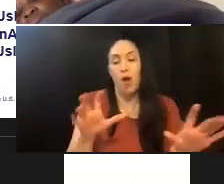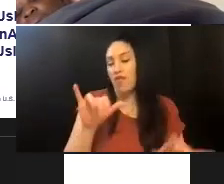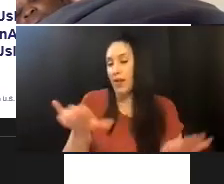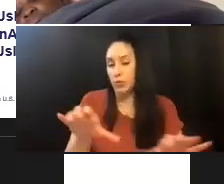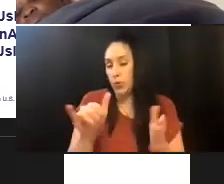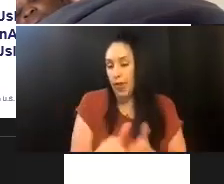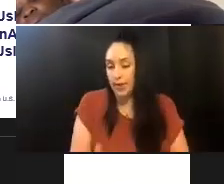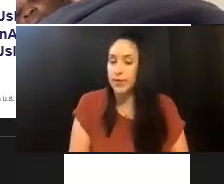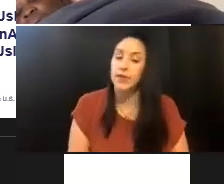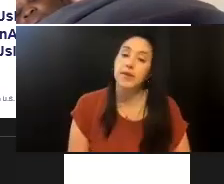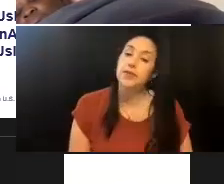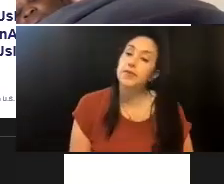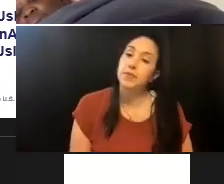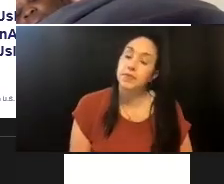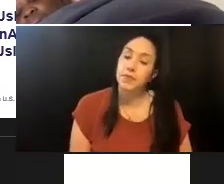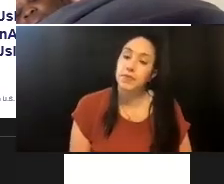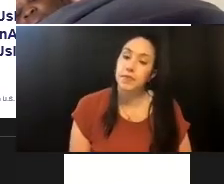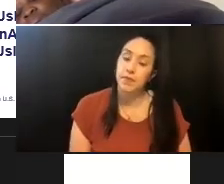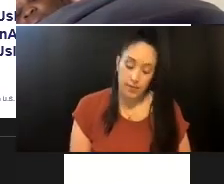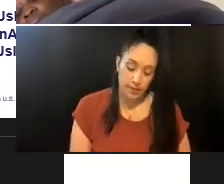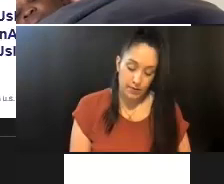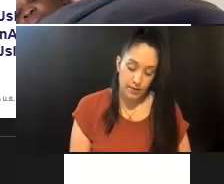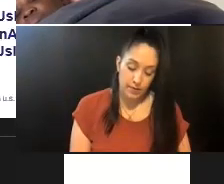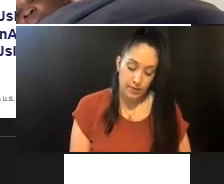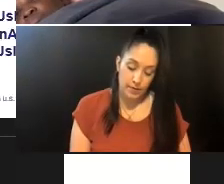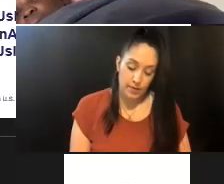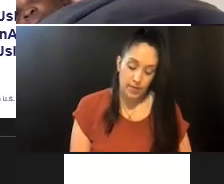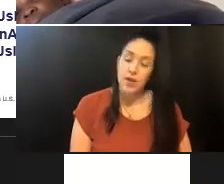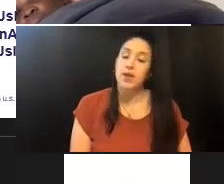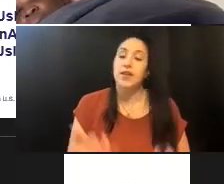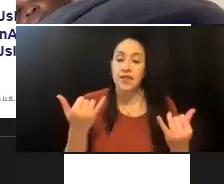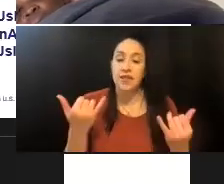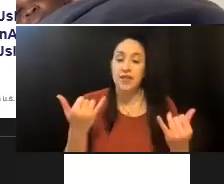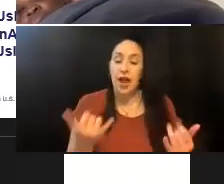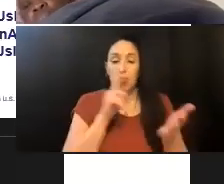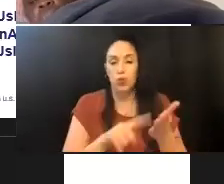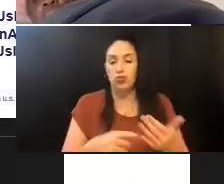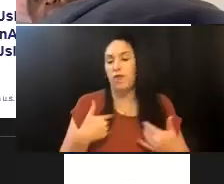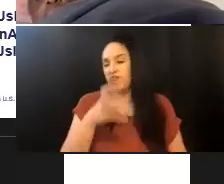now, there's protections for people in research studies so that stuff can't happen.